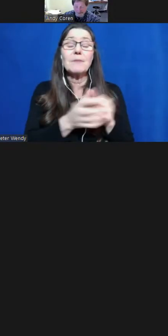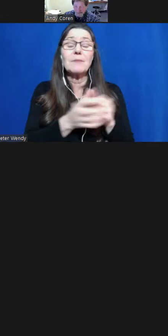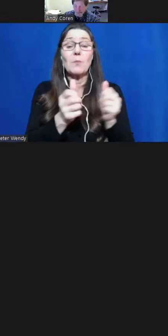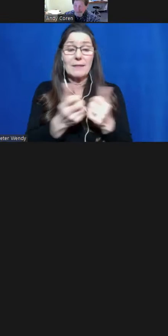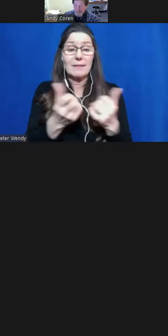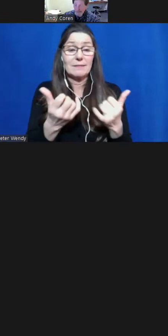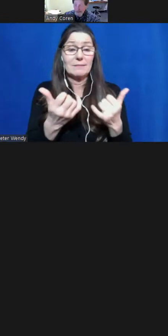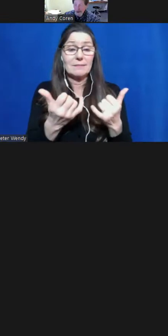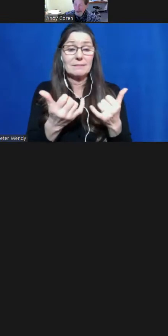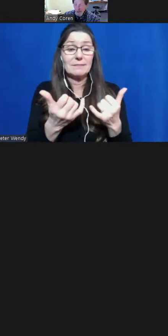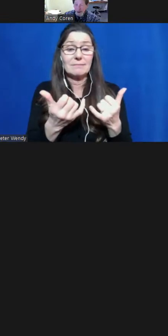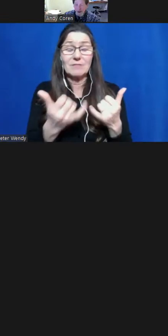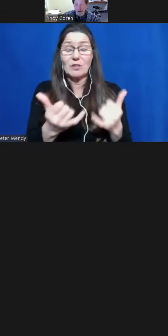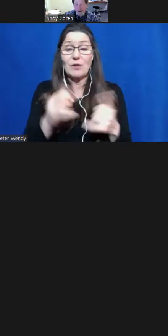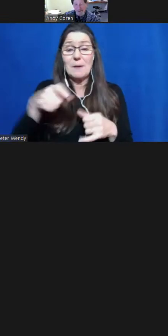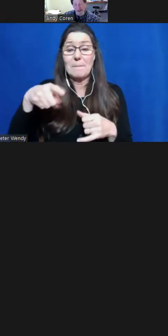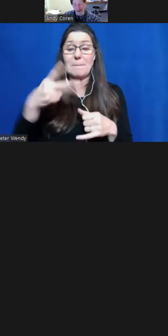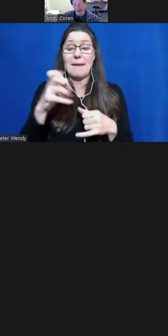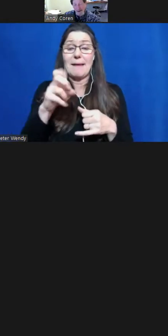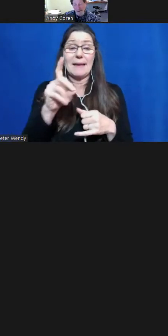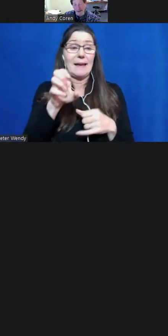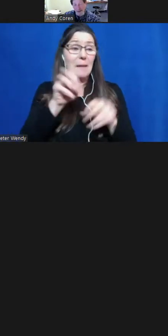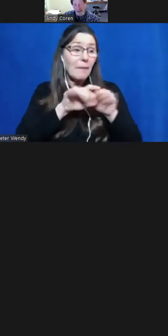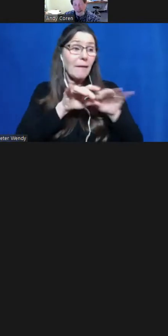pandemic, where